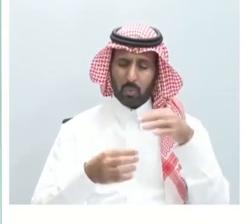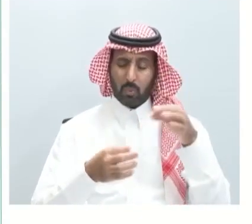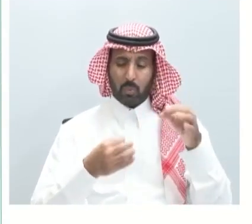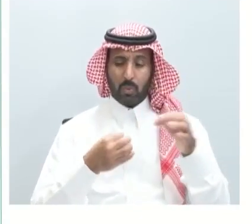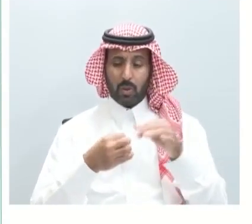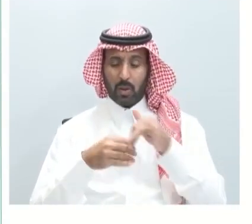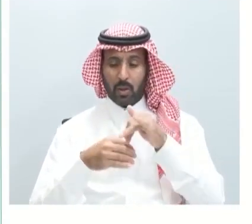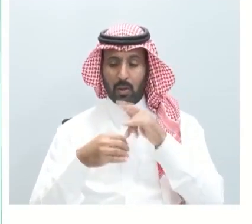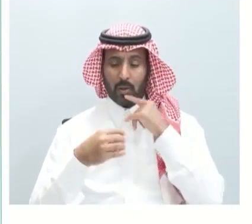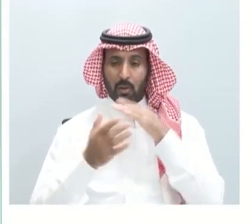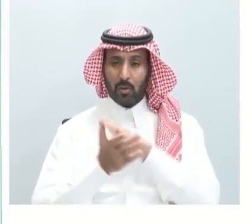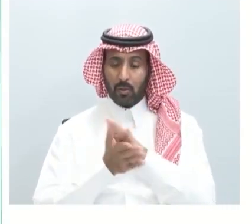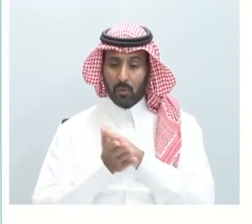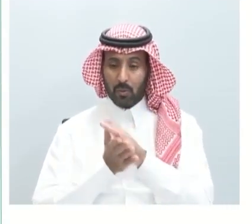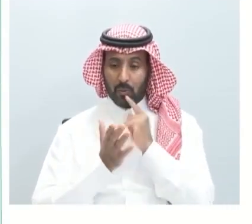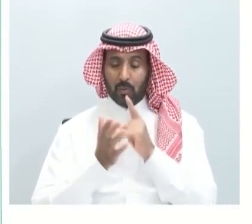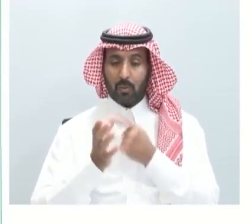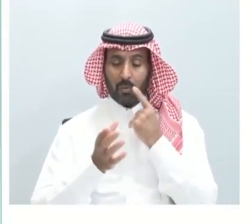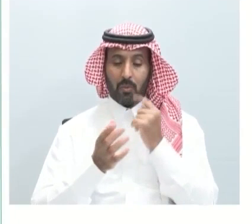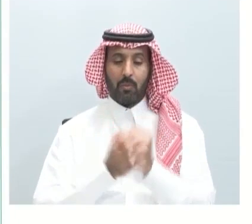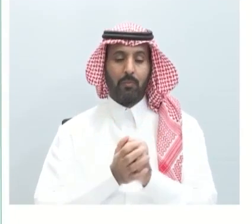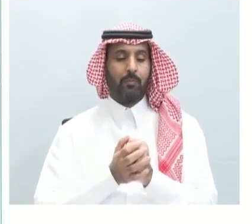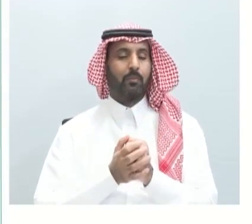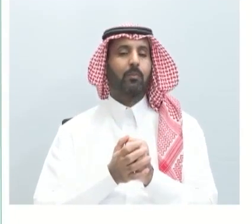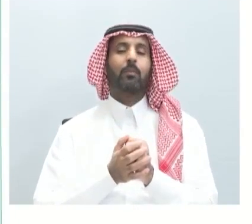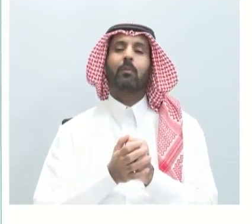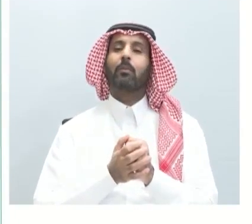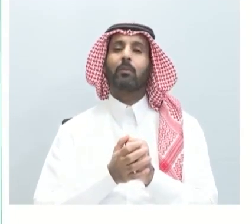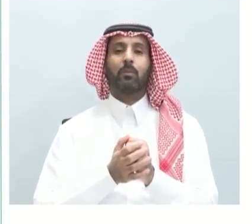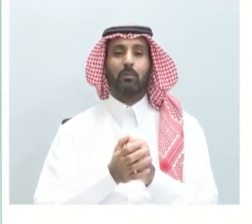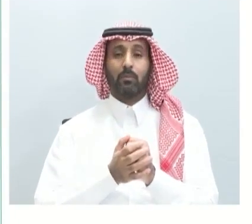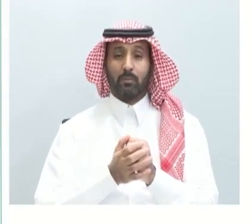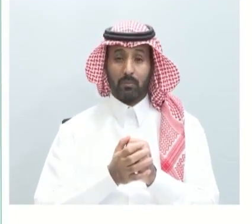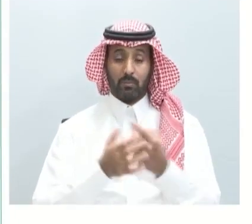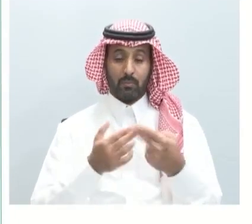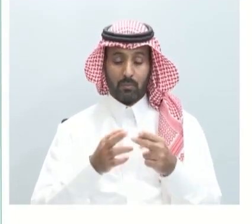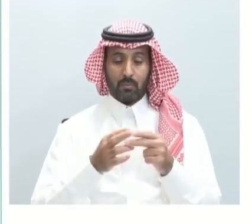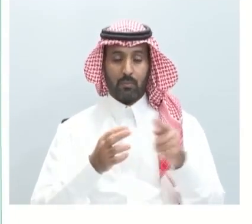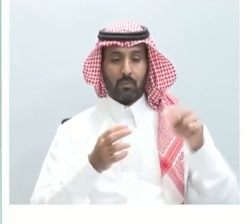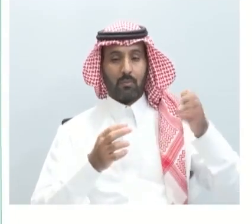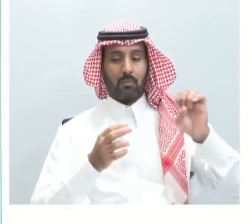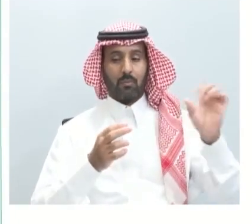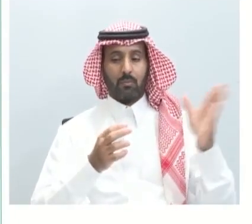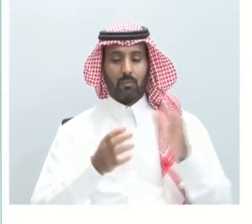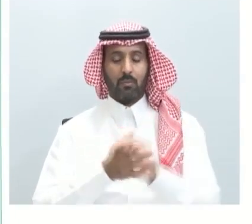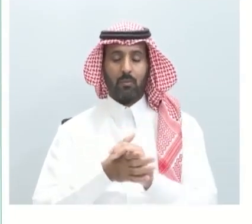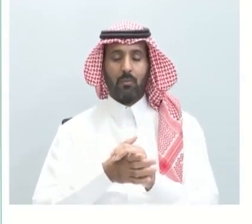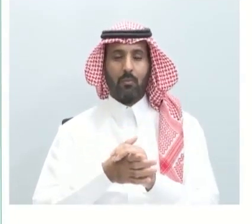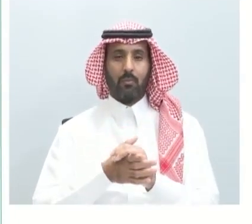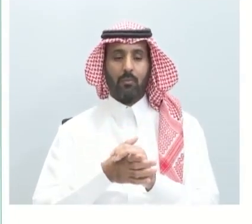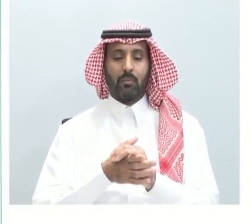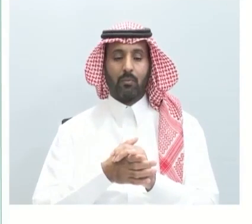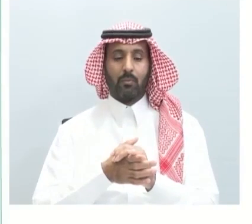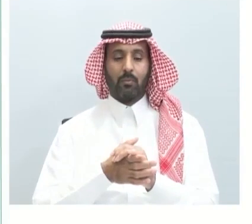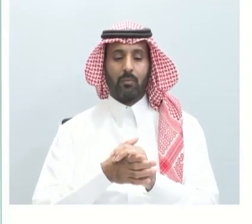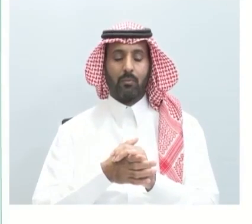excited. So the same pattern here. Use two sentences beginning with the word the. So the answer is